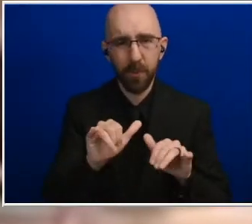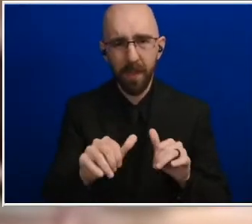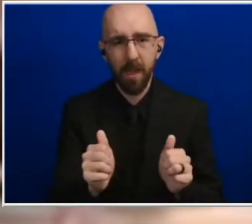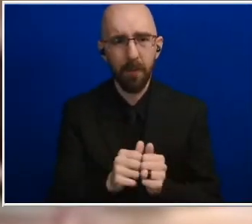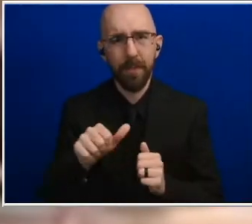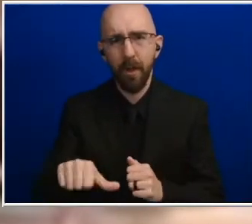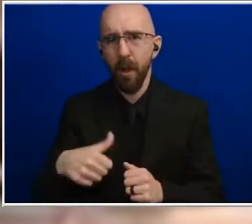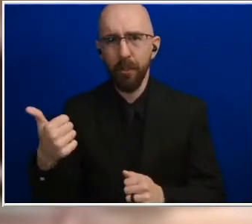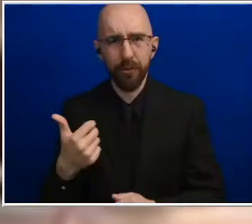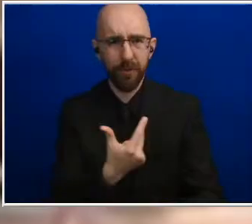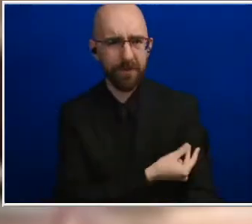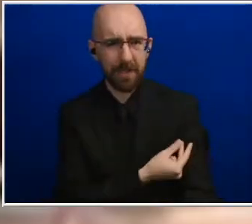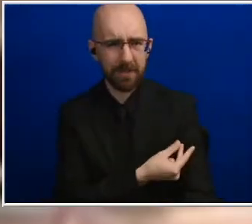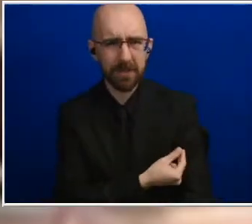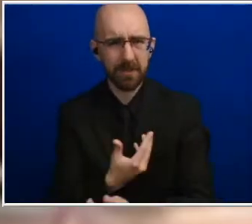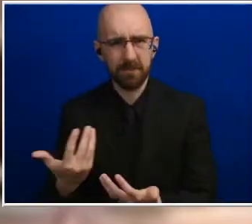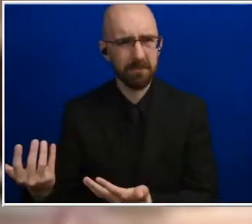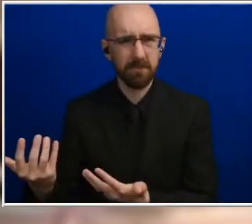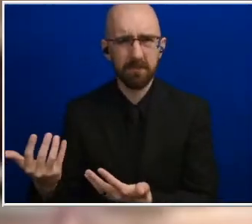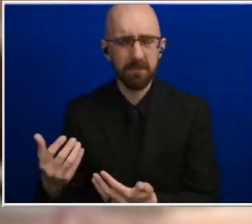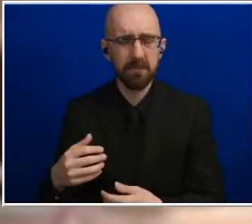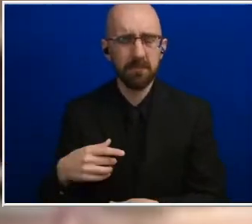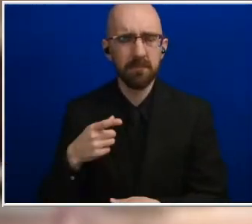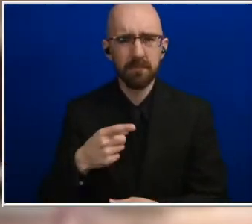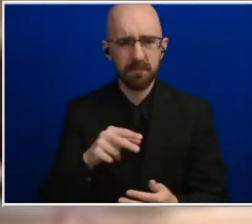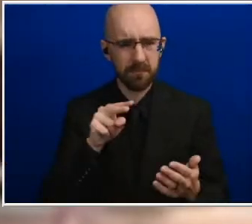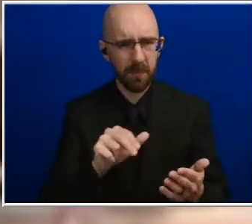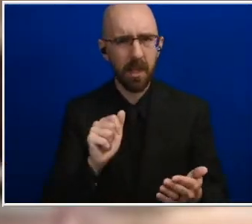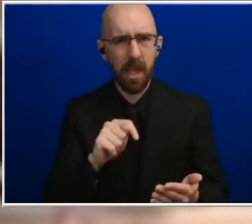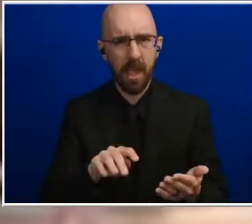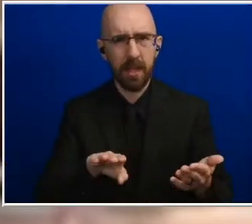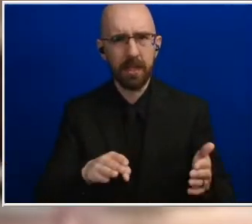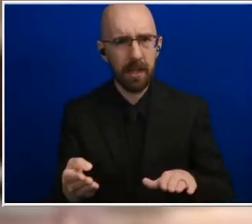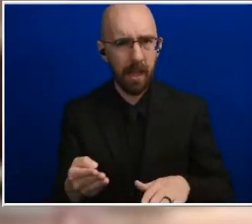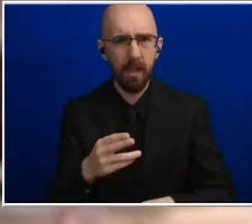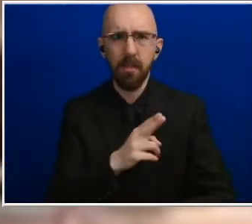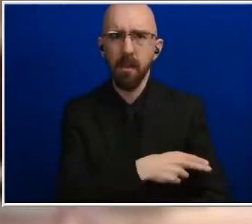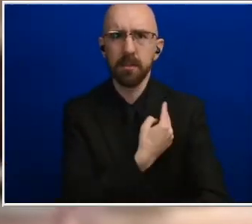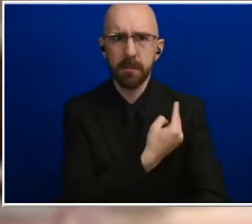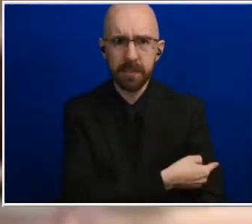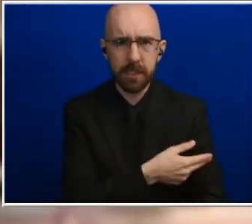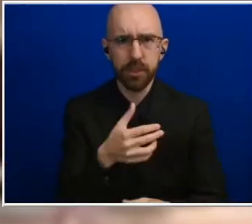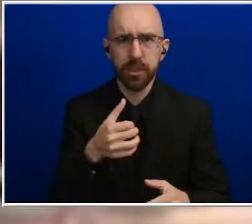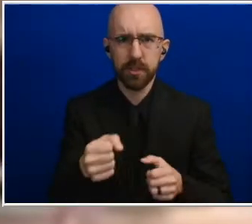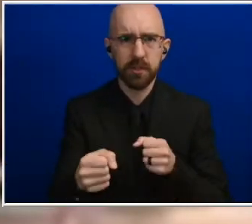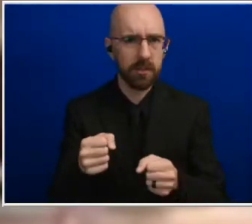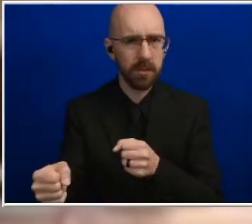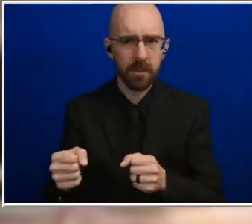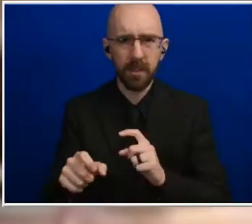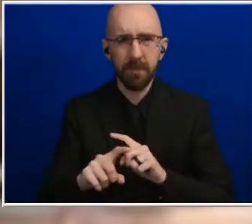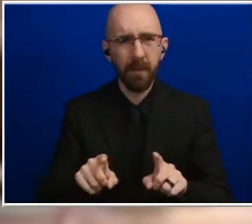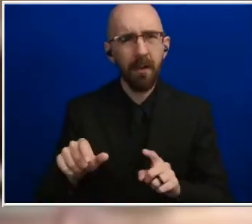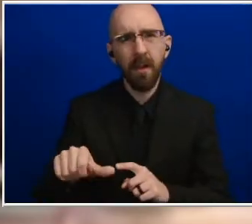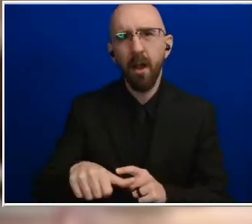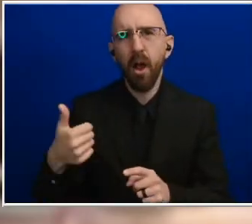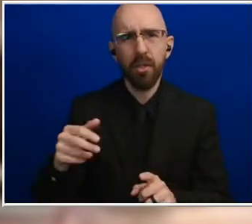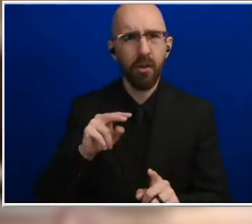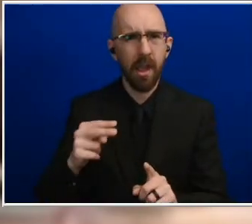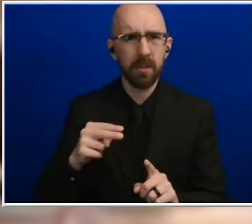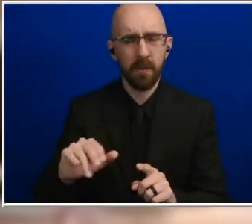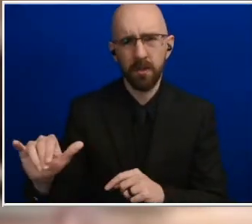vaccines. And they're looking at deaths and hospitalizations. But there are other aspects, there are